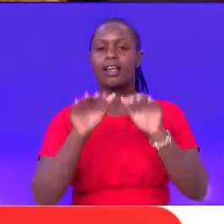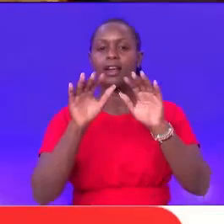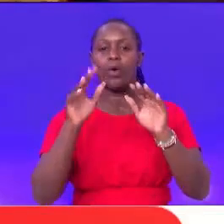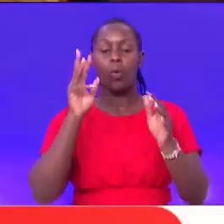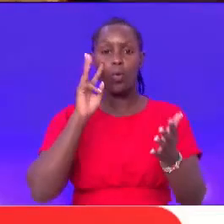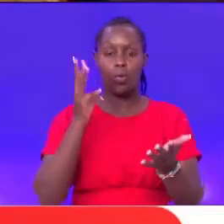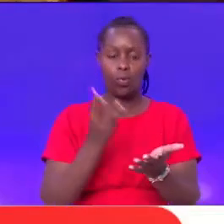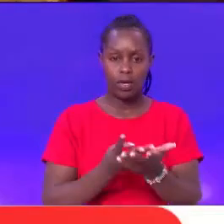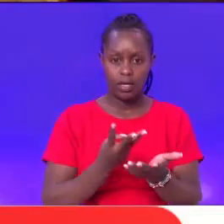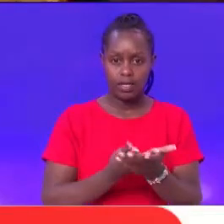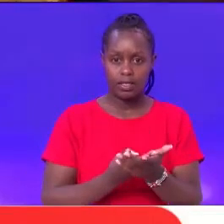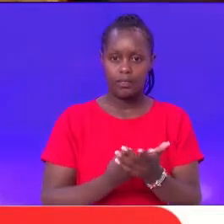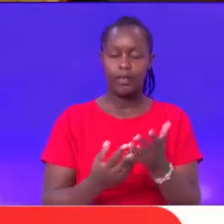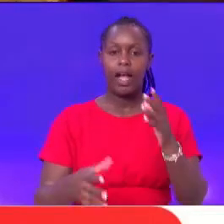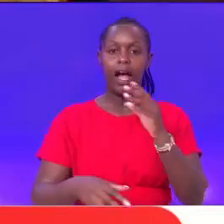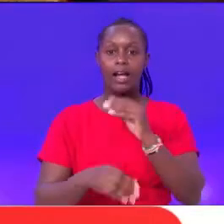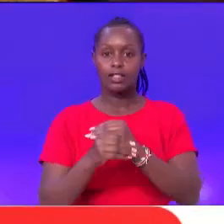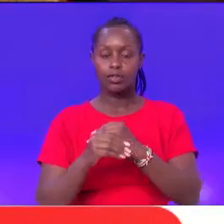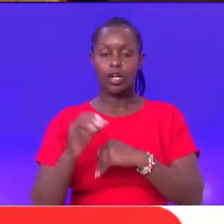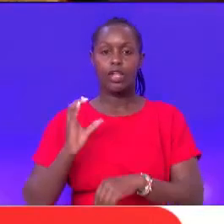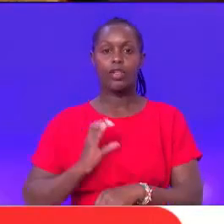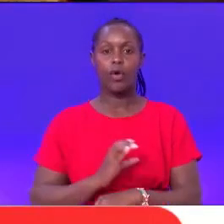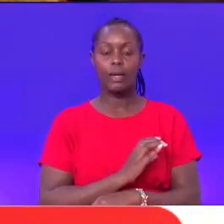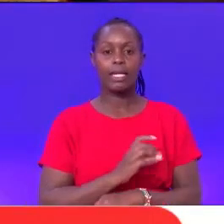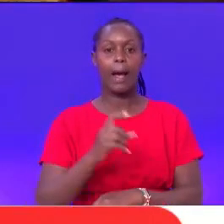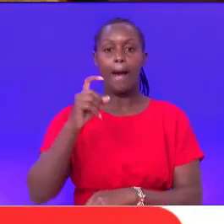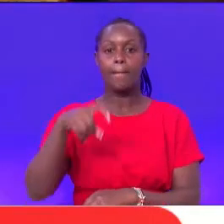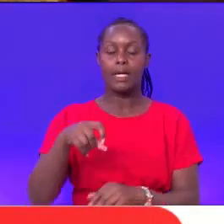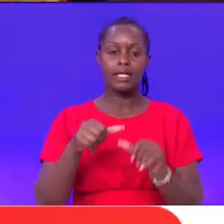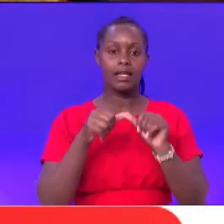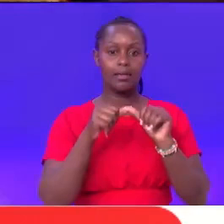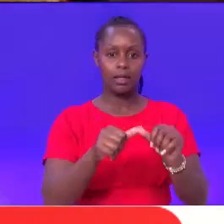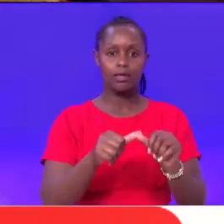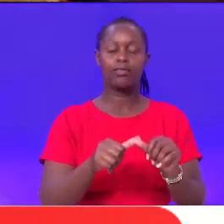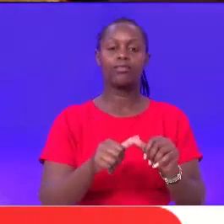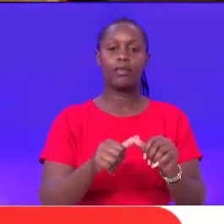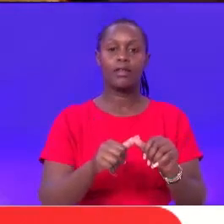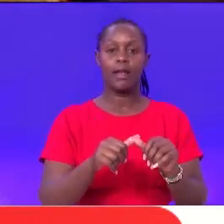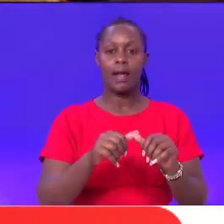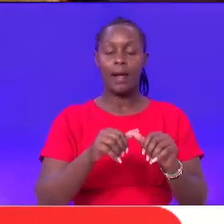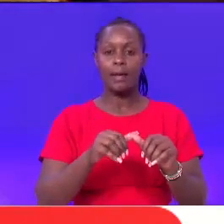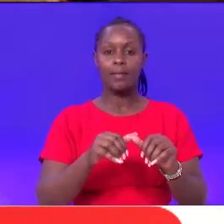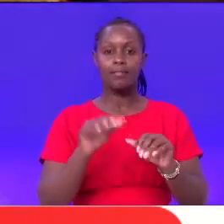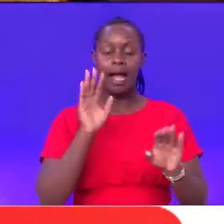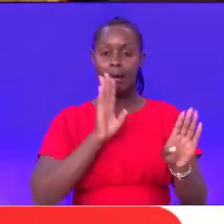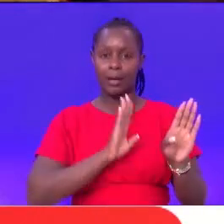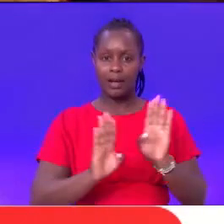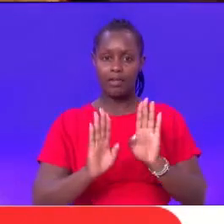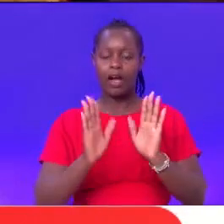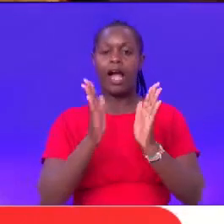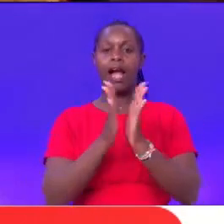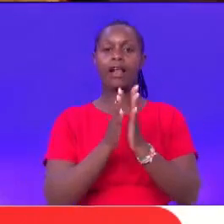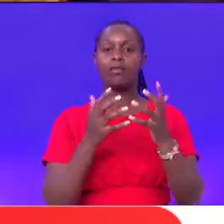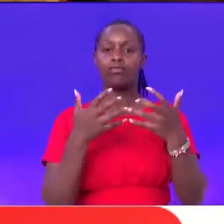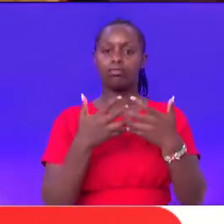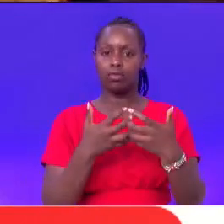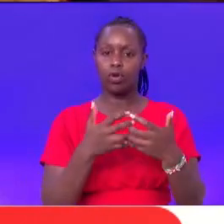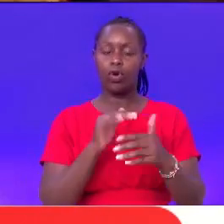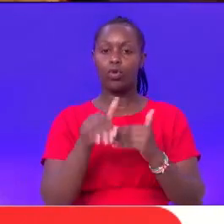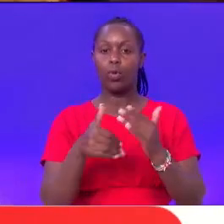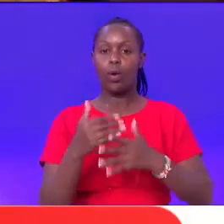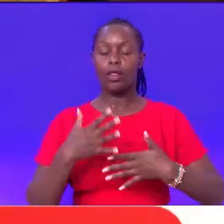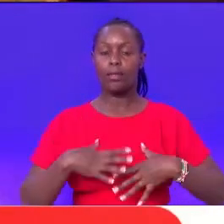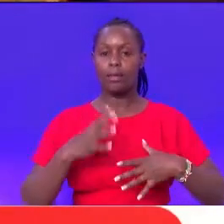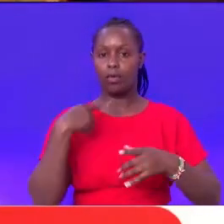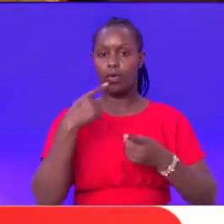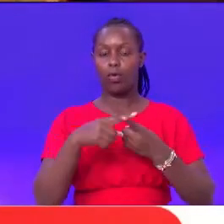Additionally, the committee must always remain decorous and civil towards the parties that appear before